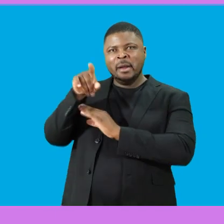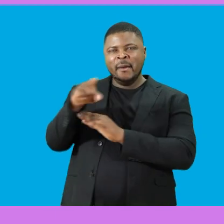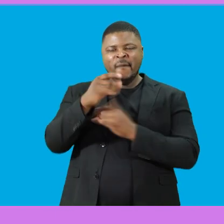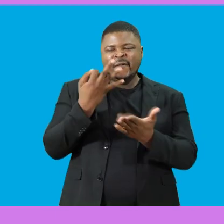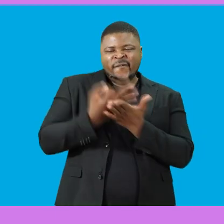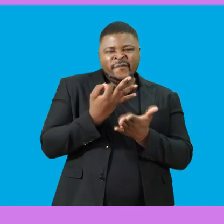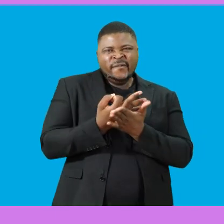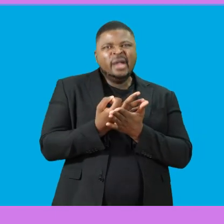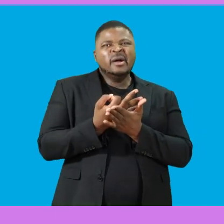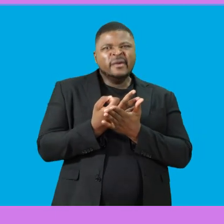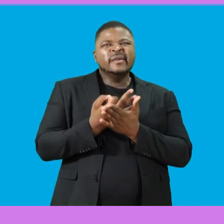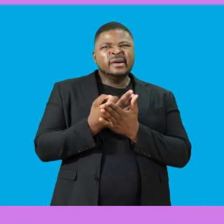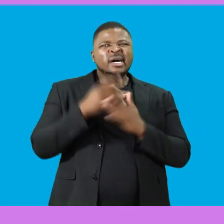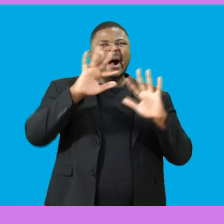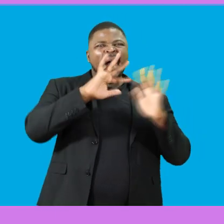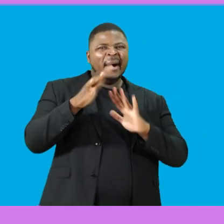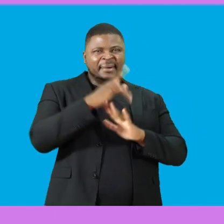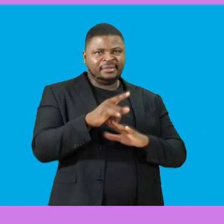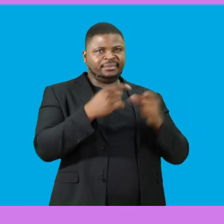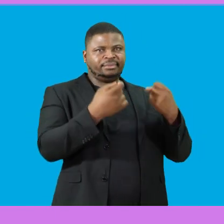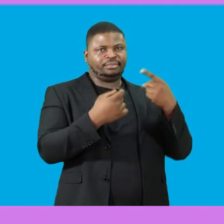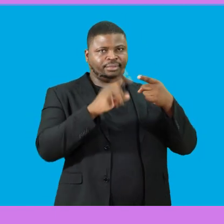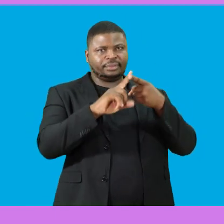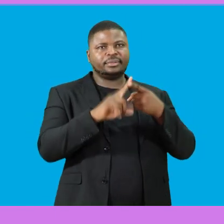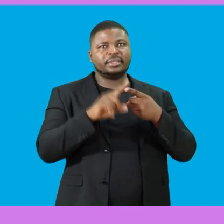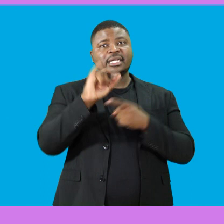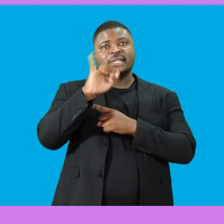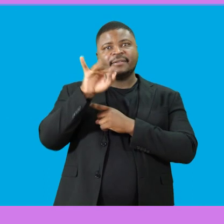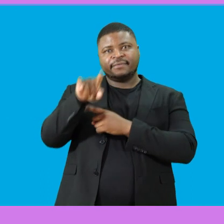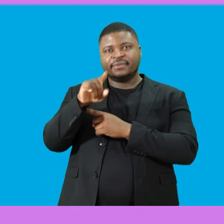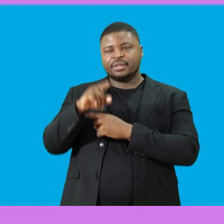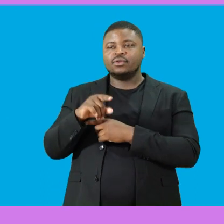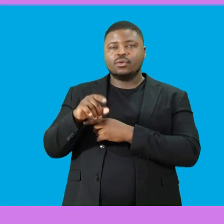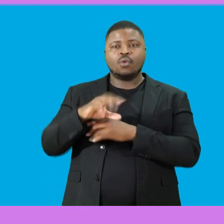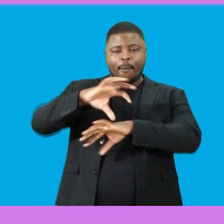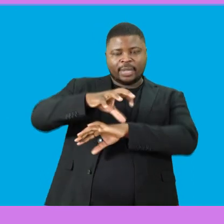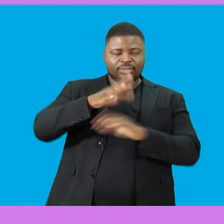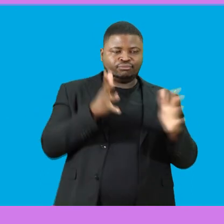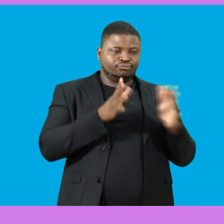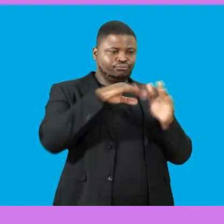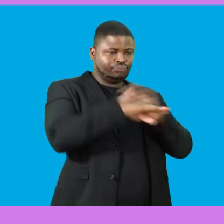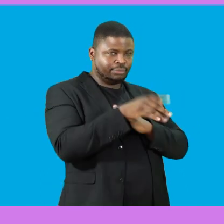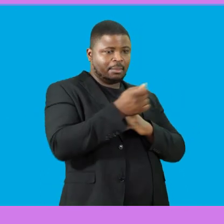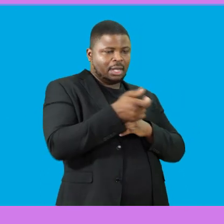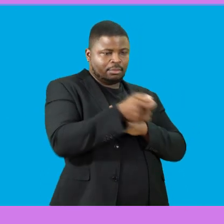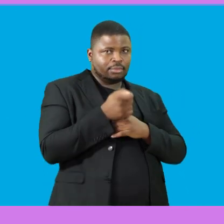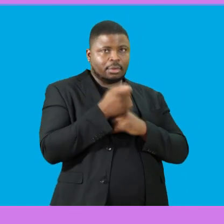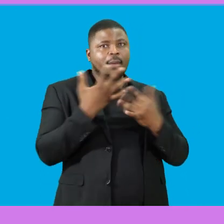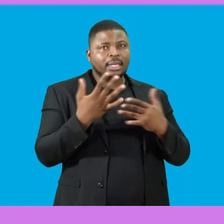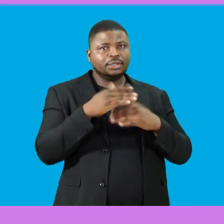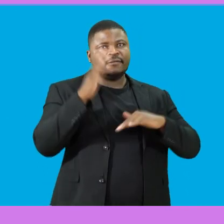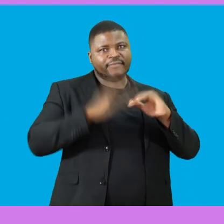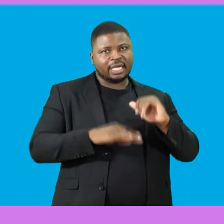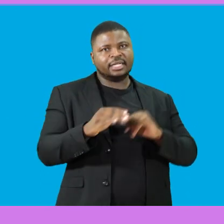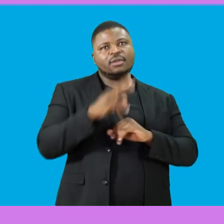bank whereby we are shown that for withdrawals, if you withdraw money in a branch, you will be charged 23 Rand plus 1